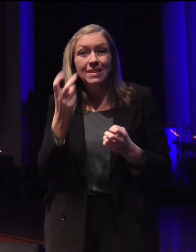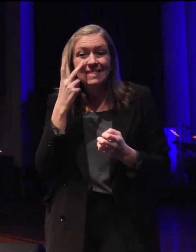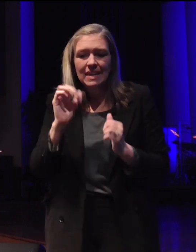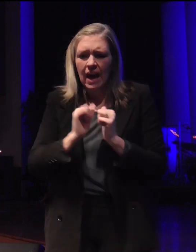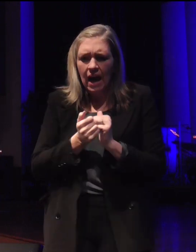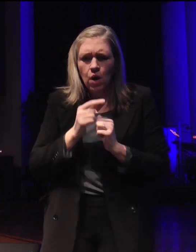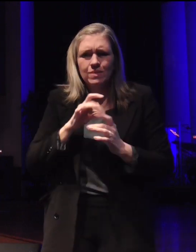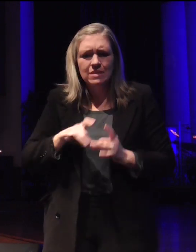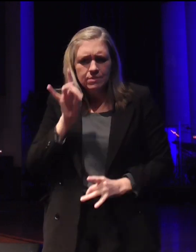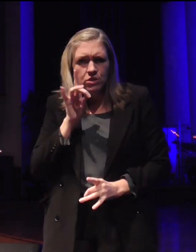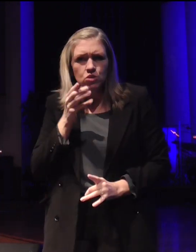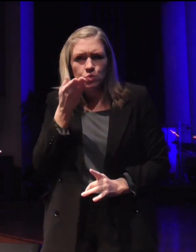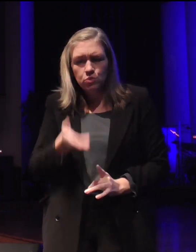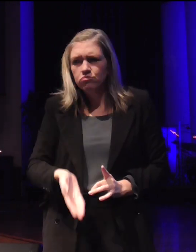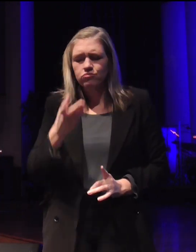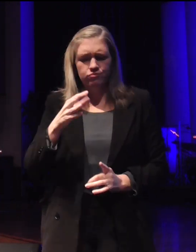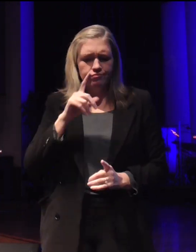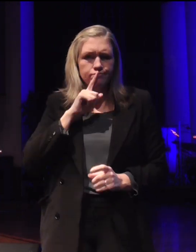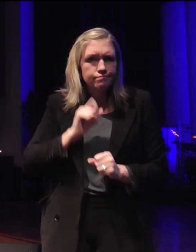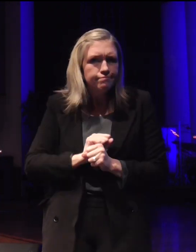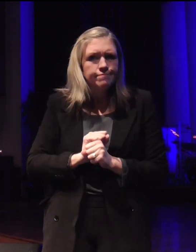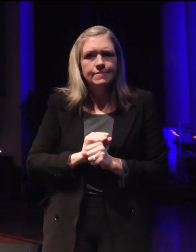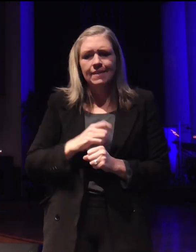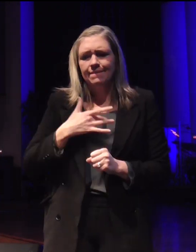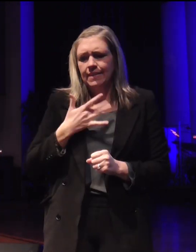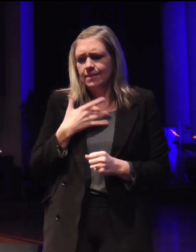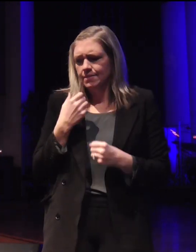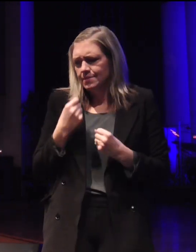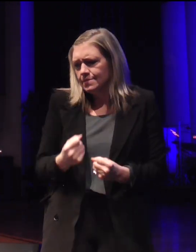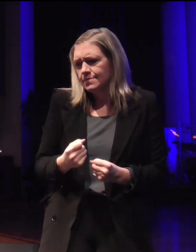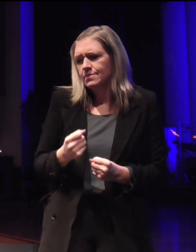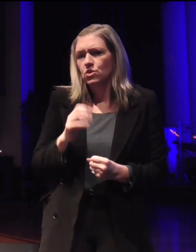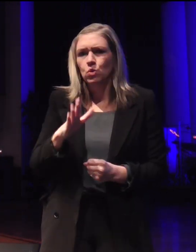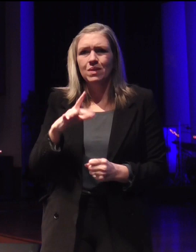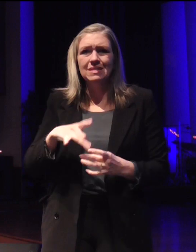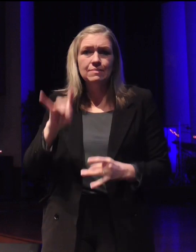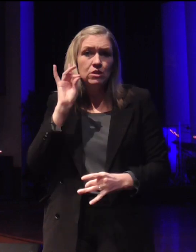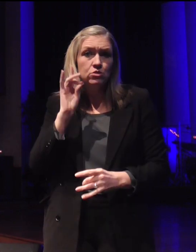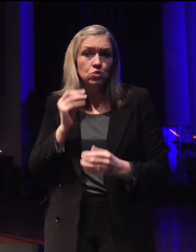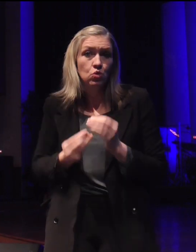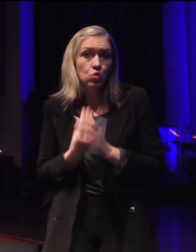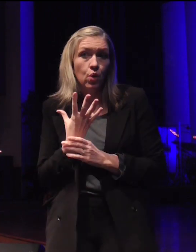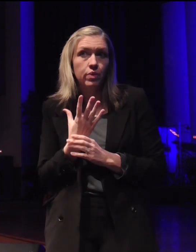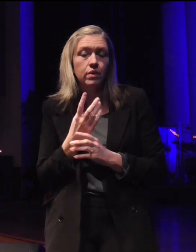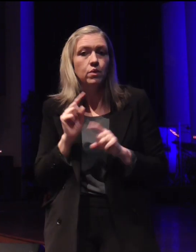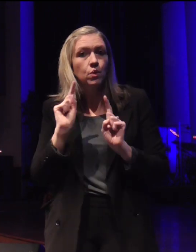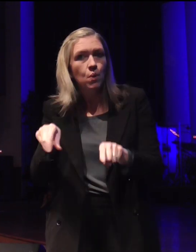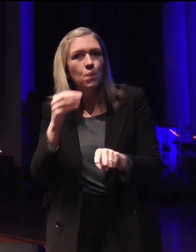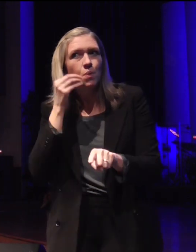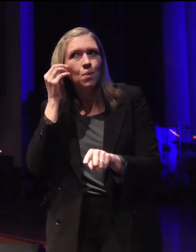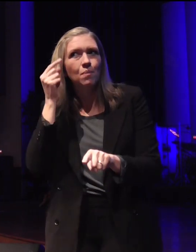really are and really get a sense of your spiritual growth, go home for the holidays.